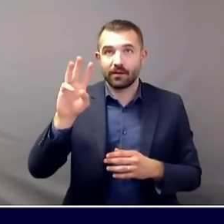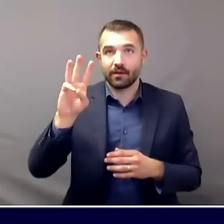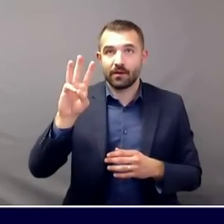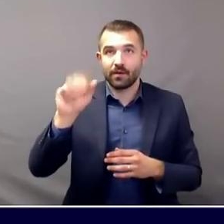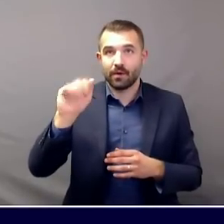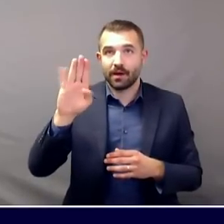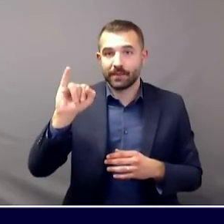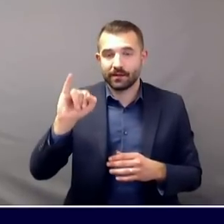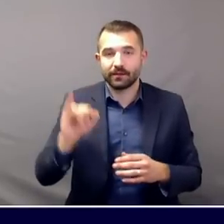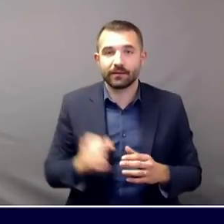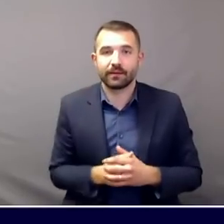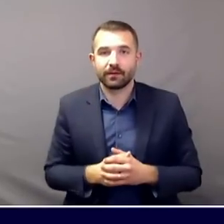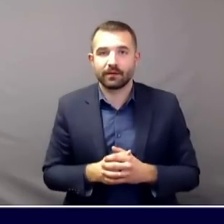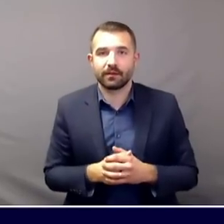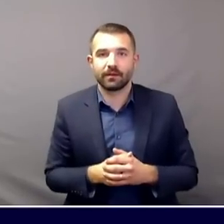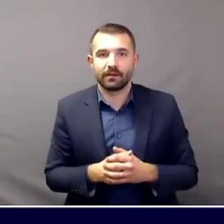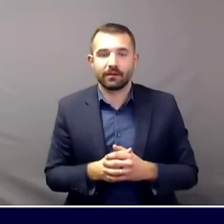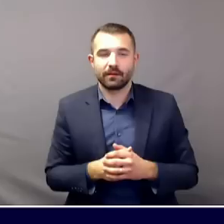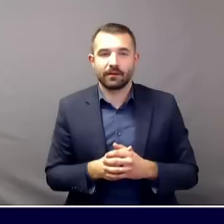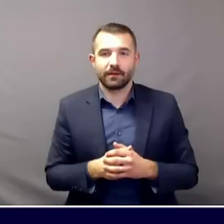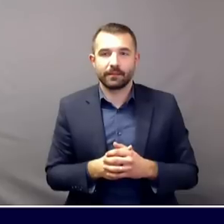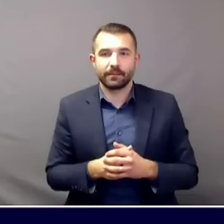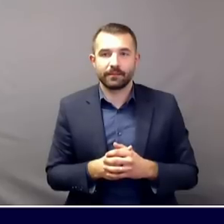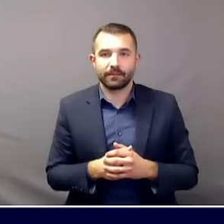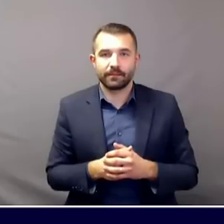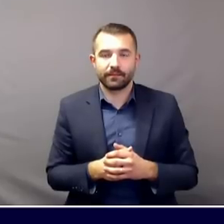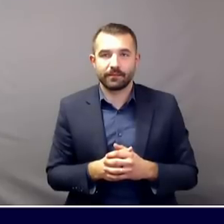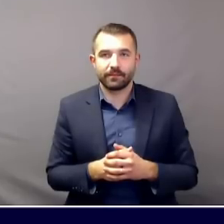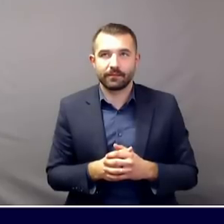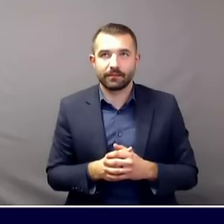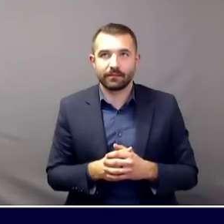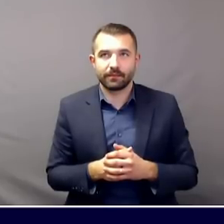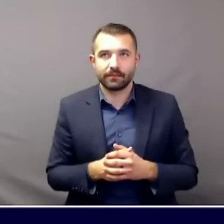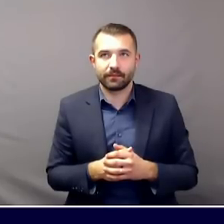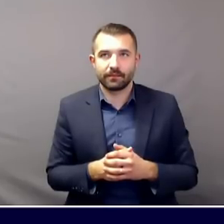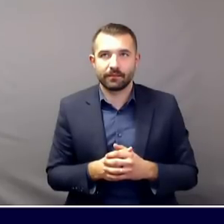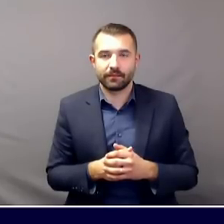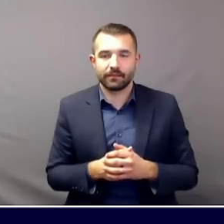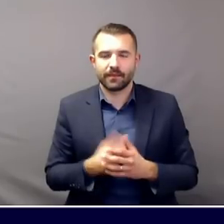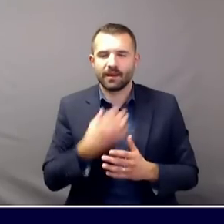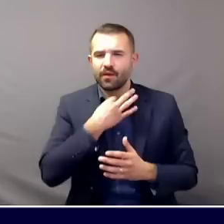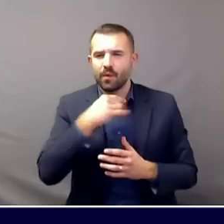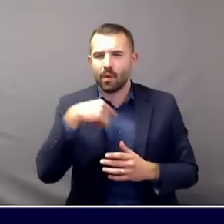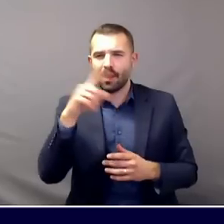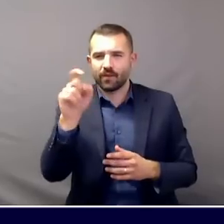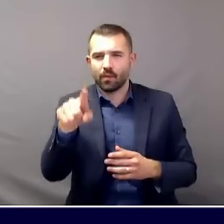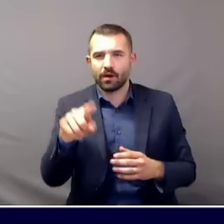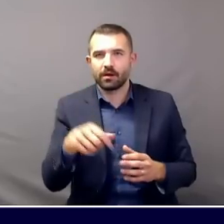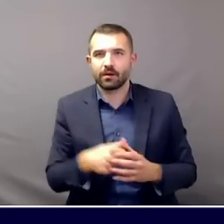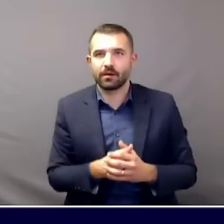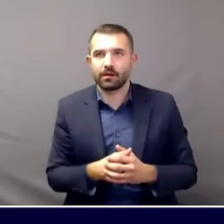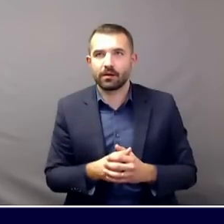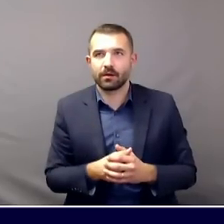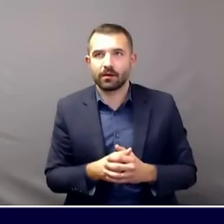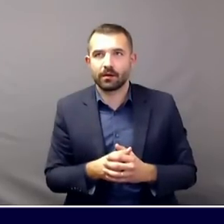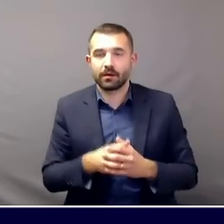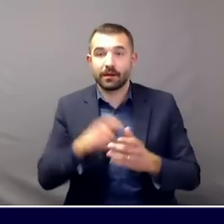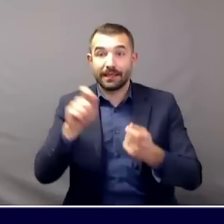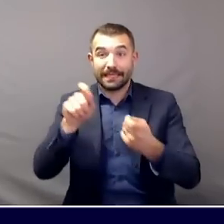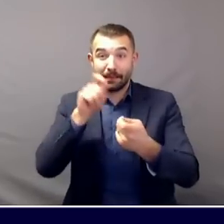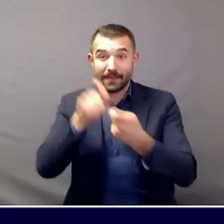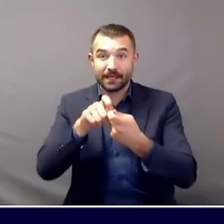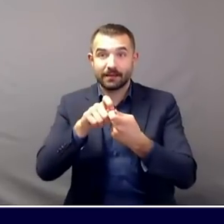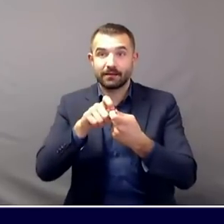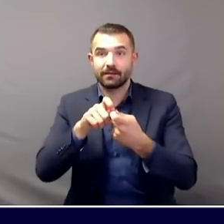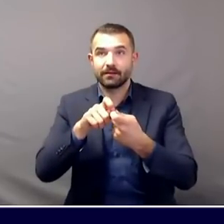I have a question about how the Maine CDC finds out about cases or outbreaks, and more specifically, is it the